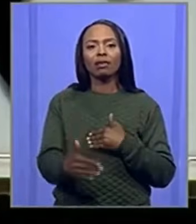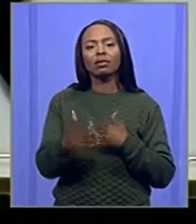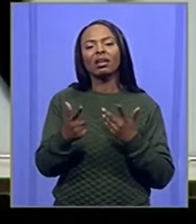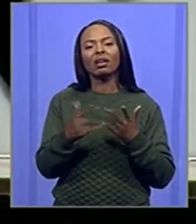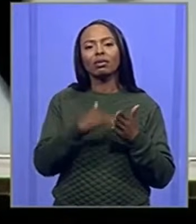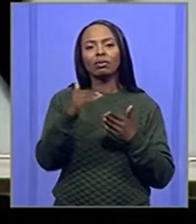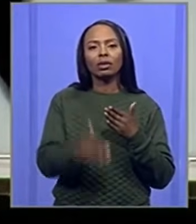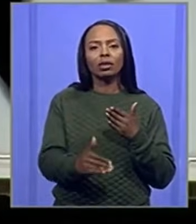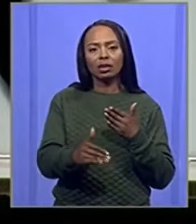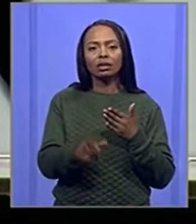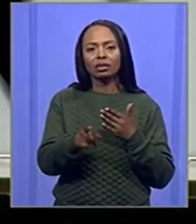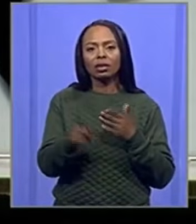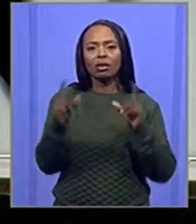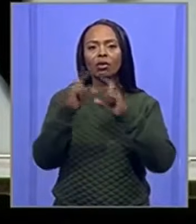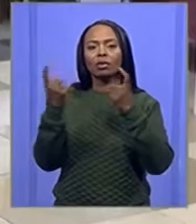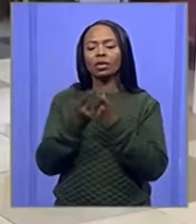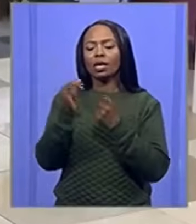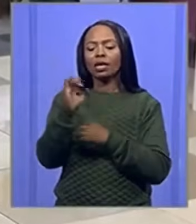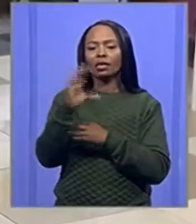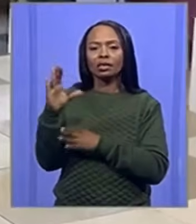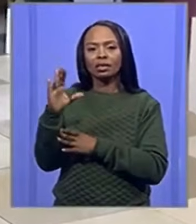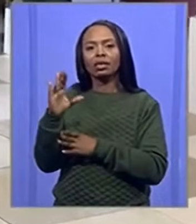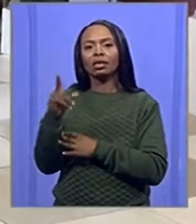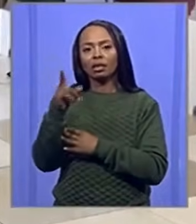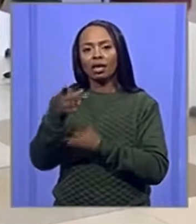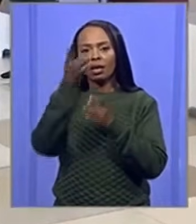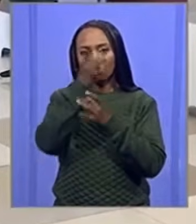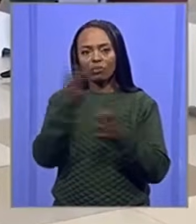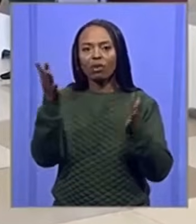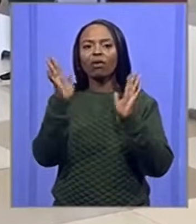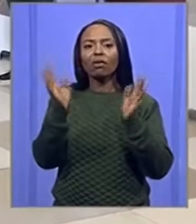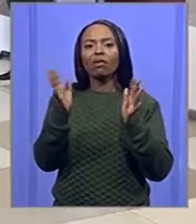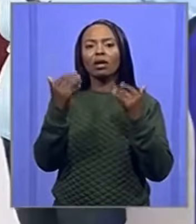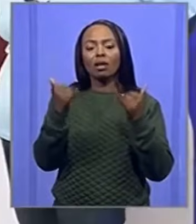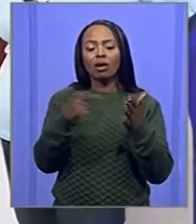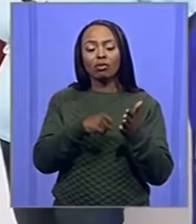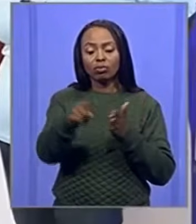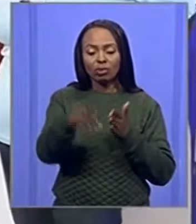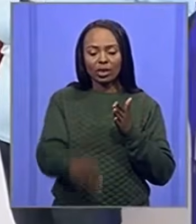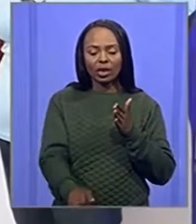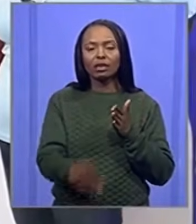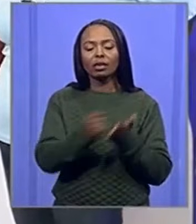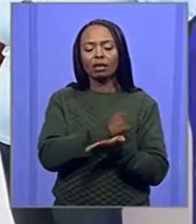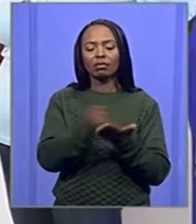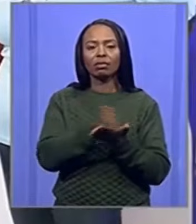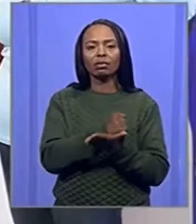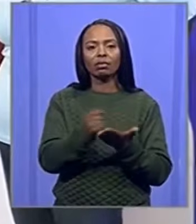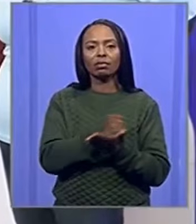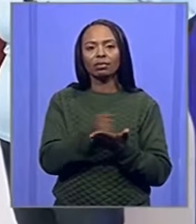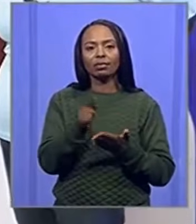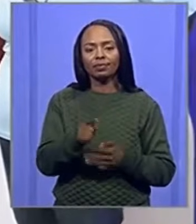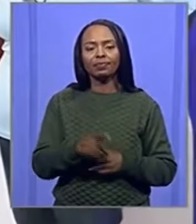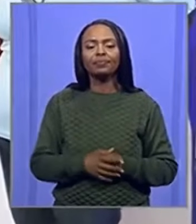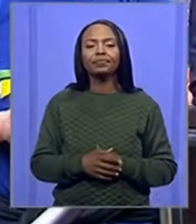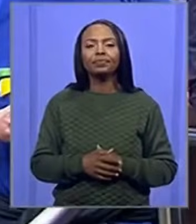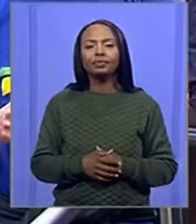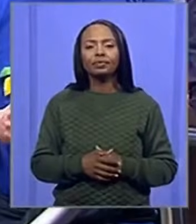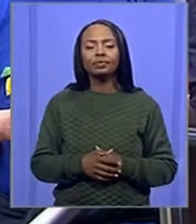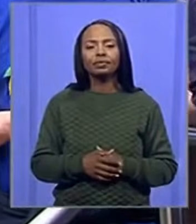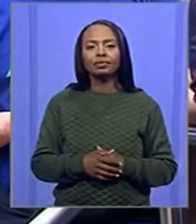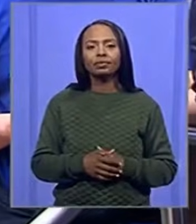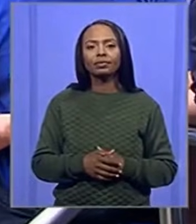beke ao Khomišene ya Ditlhopho e ikemetseng e tlabong e kwadisa batlhophi le go lekola lenaane la batlhophi. A